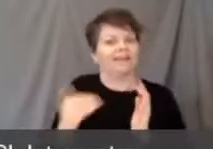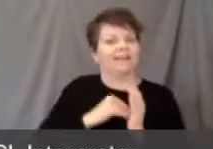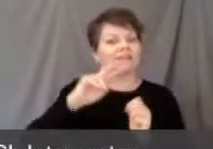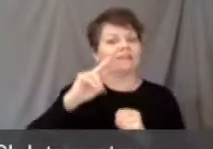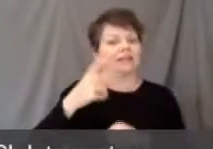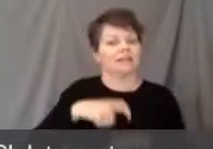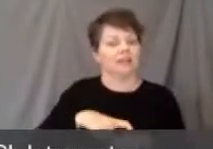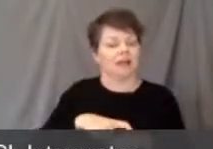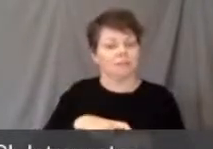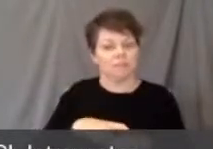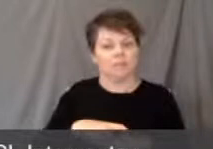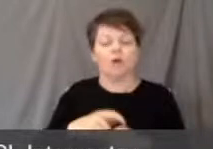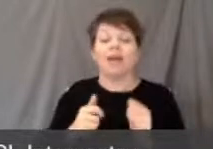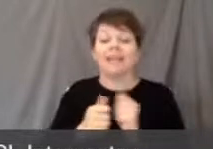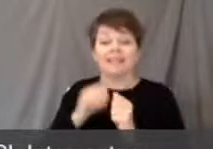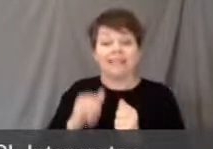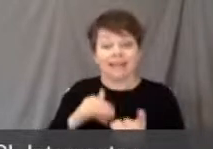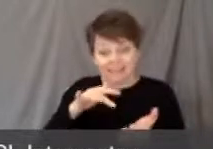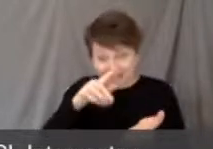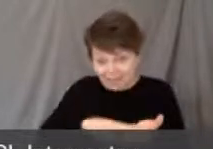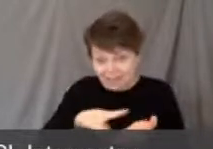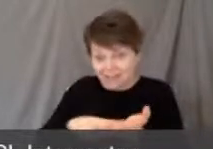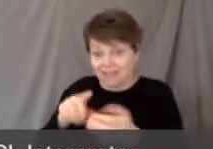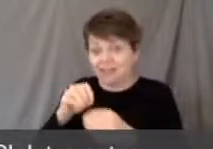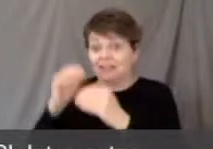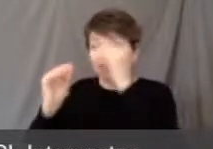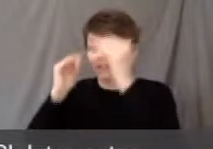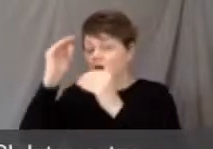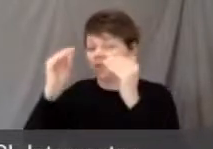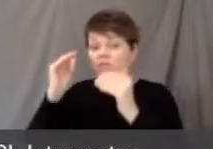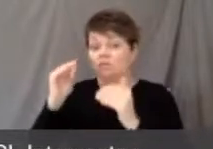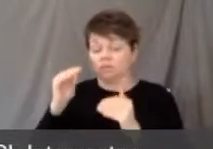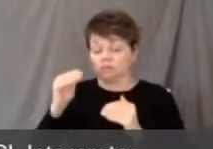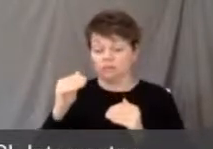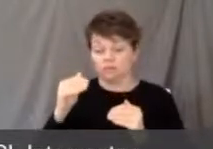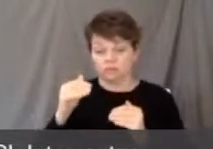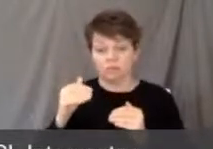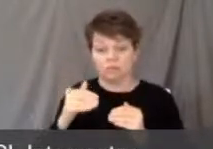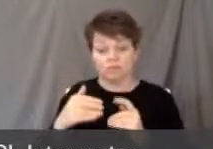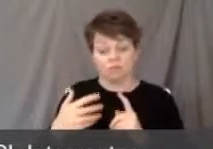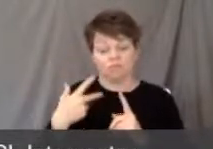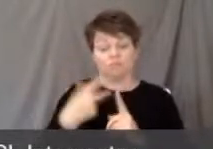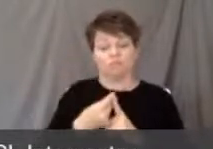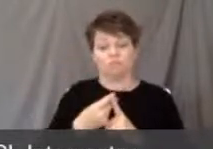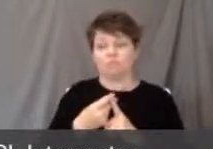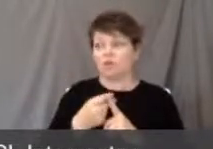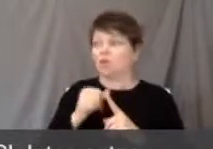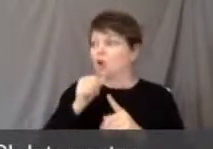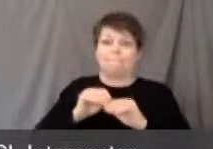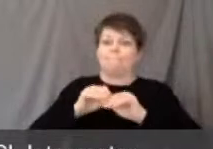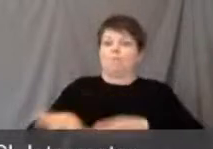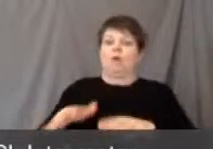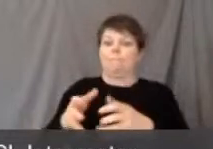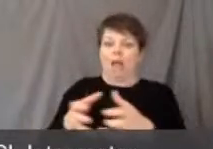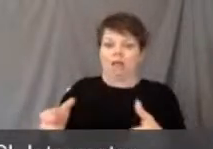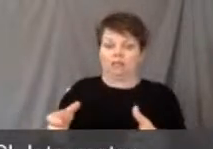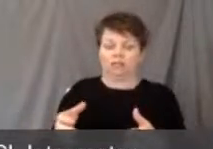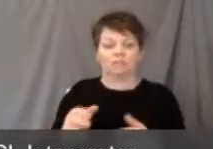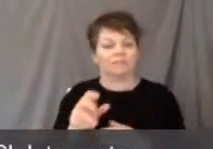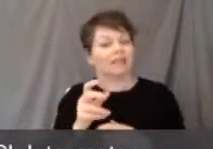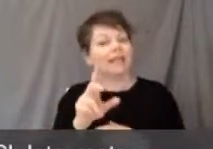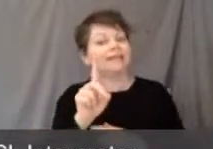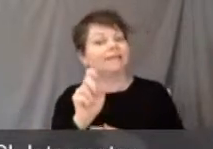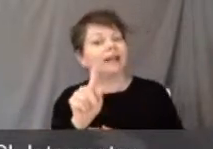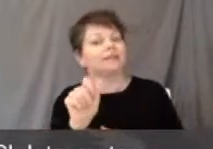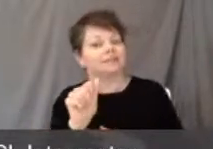at least adults in the studies we've done, didn't spread very much. With the Delta variant, there was some spread, but it was a